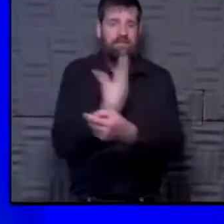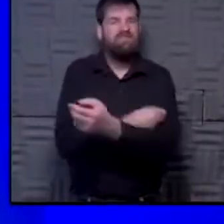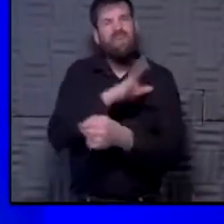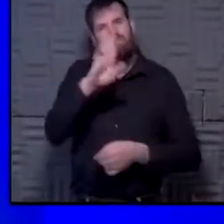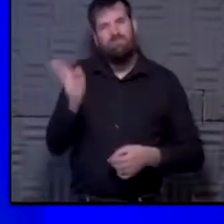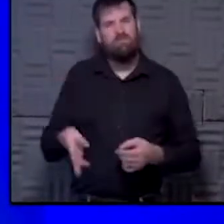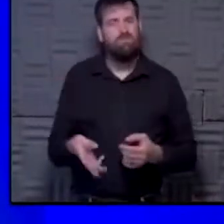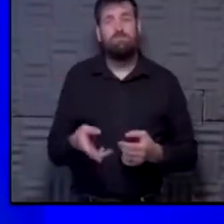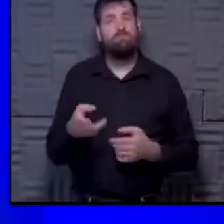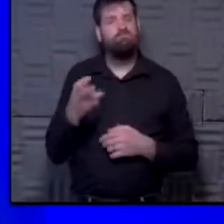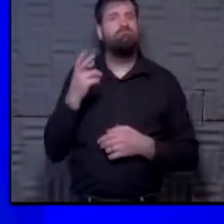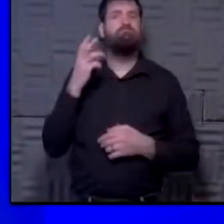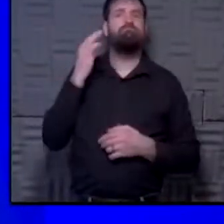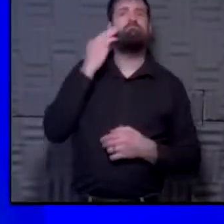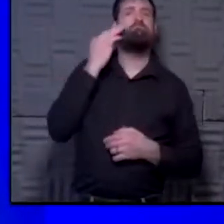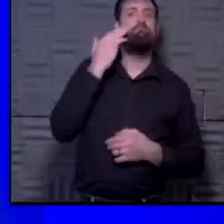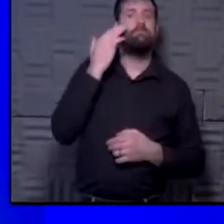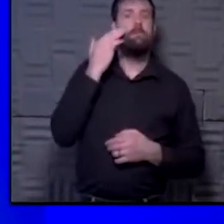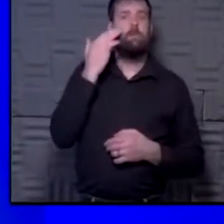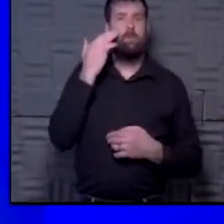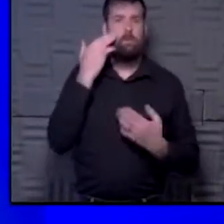know that underlying there are those